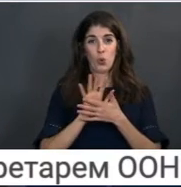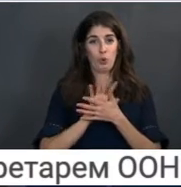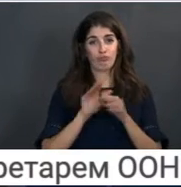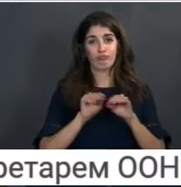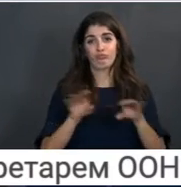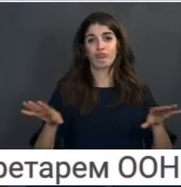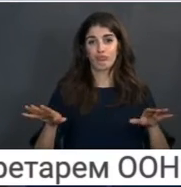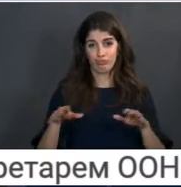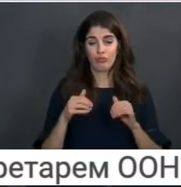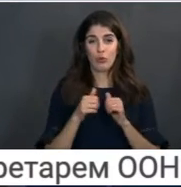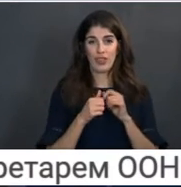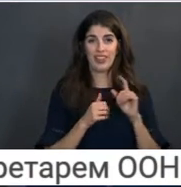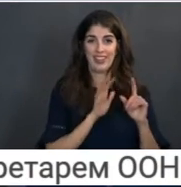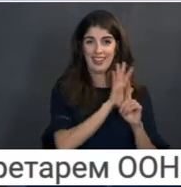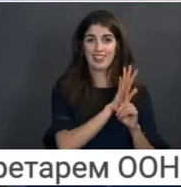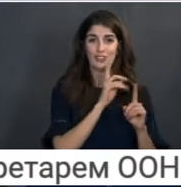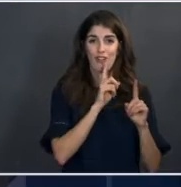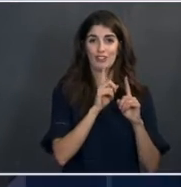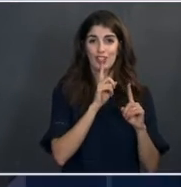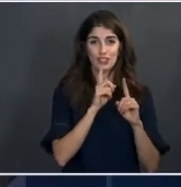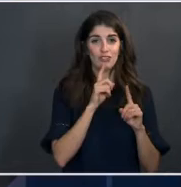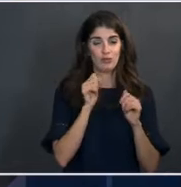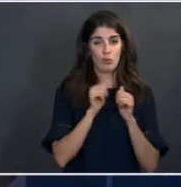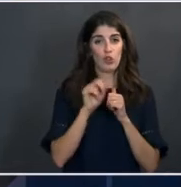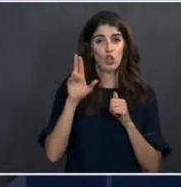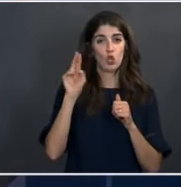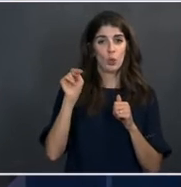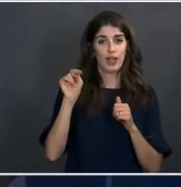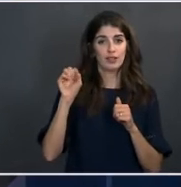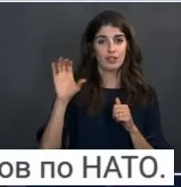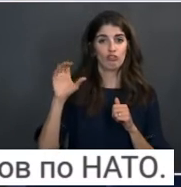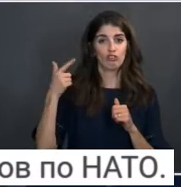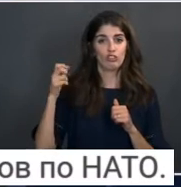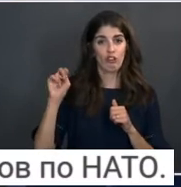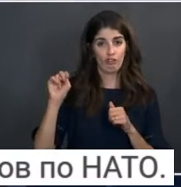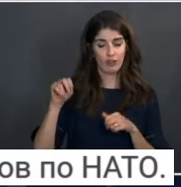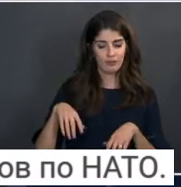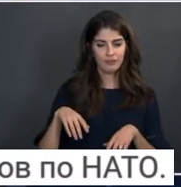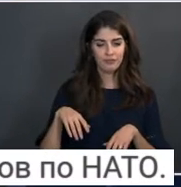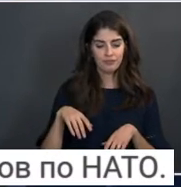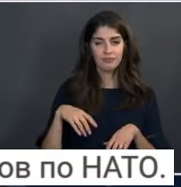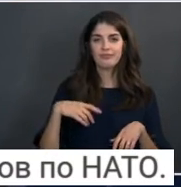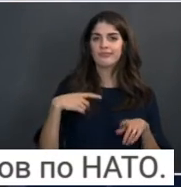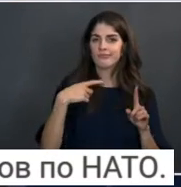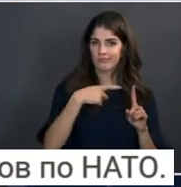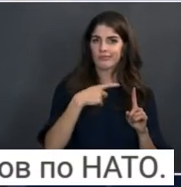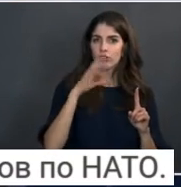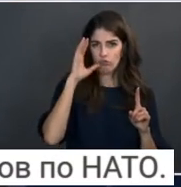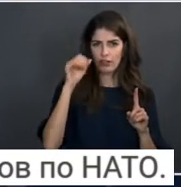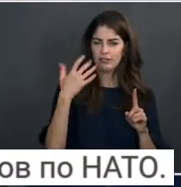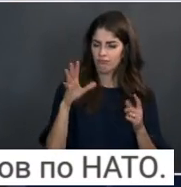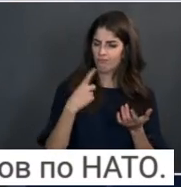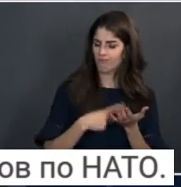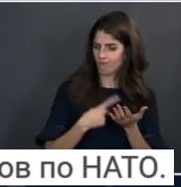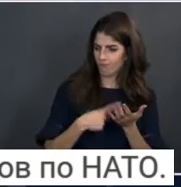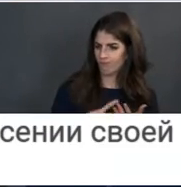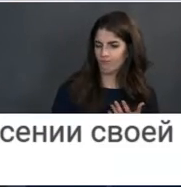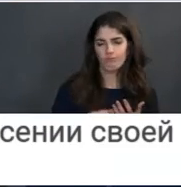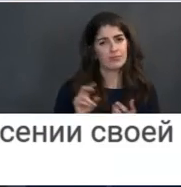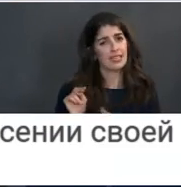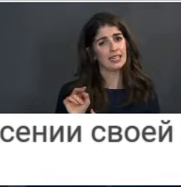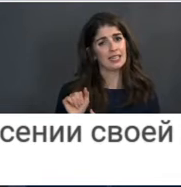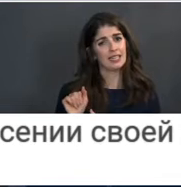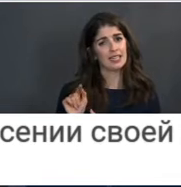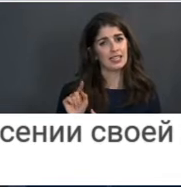his conversation with the UN Secretary General. You know, he had spoken about the importance of NATO allies